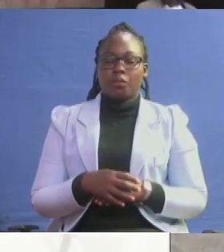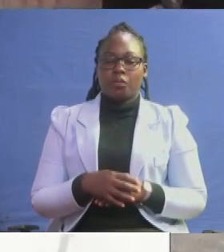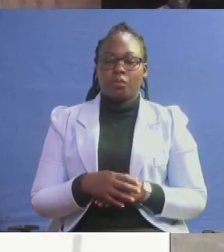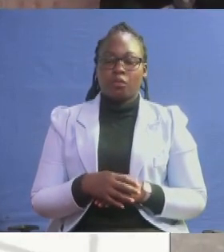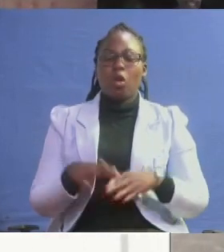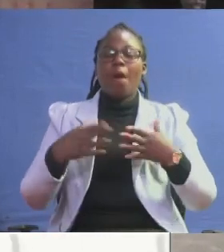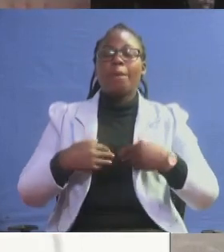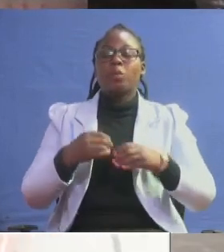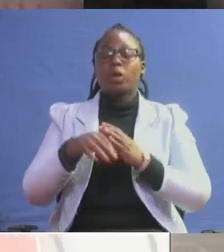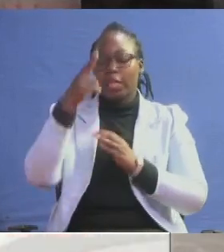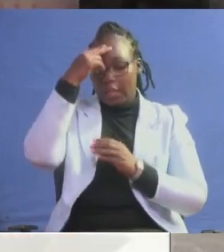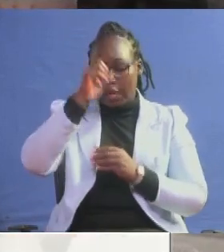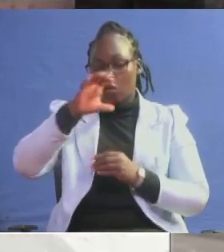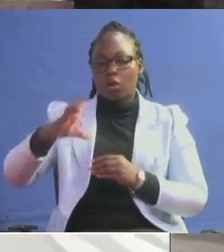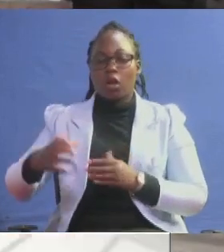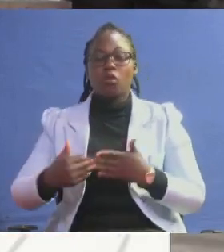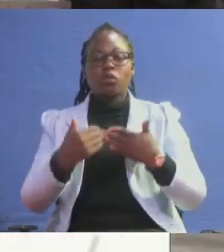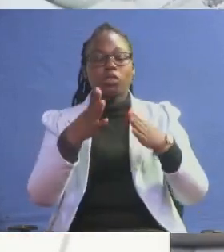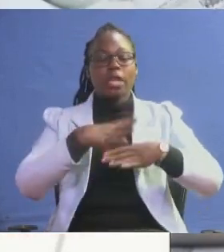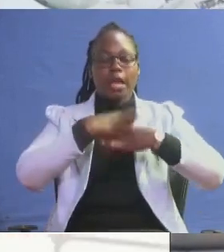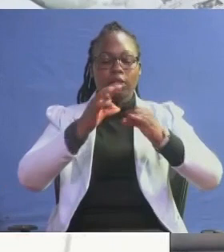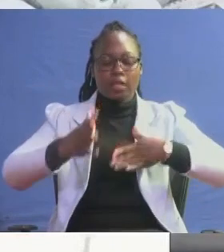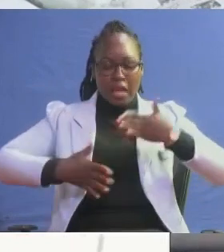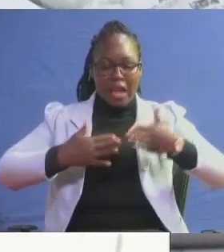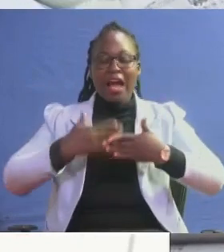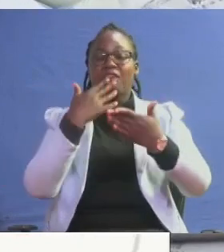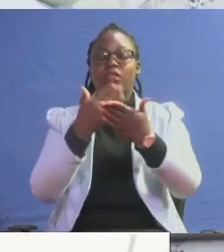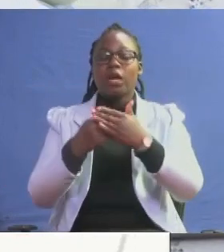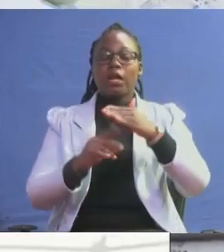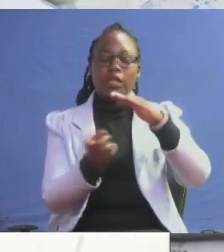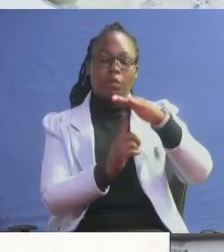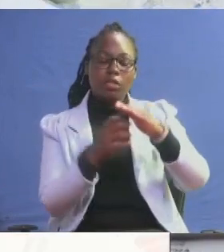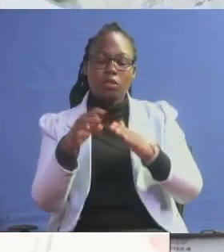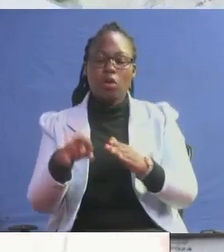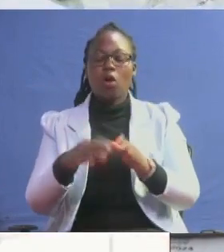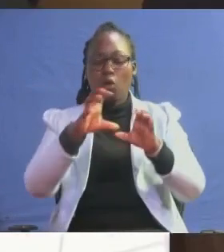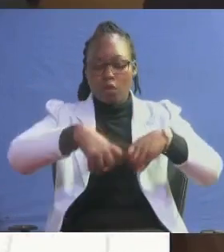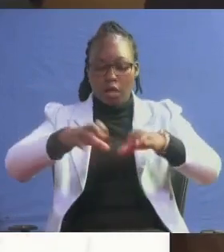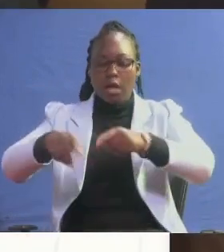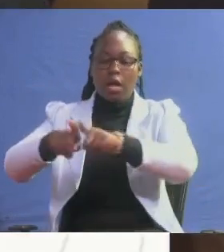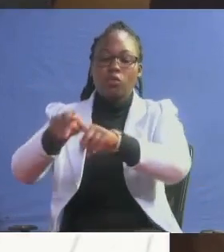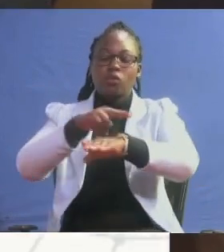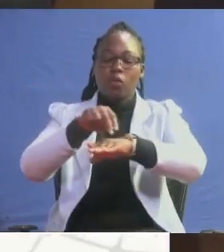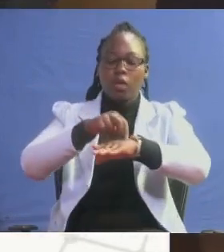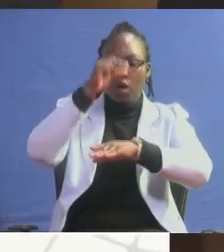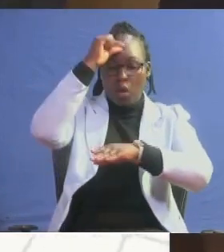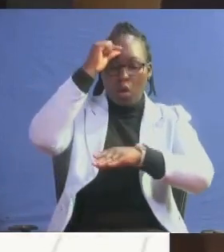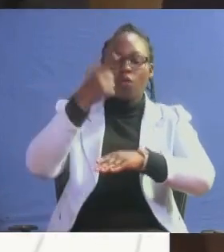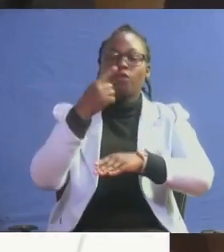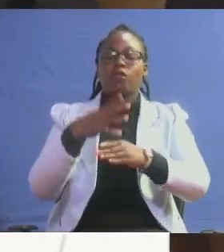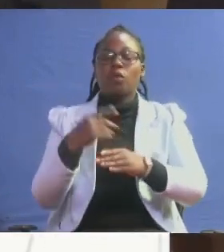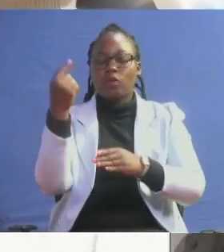Residents of Narok County have expressed their joy as they thank the Ministry of Agriculture and the national government for flagging